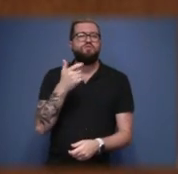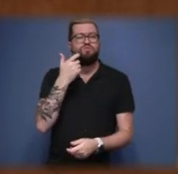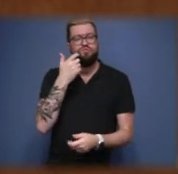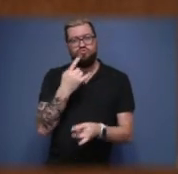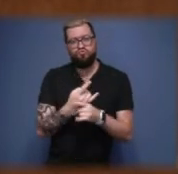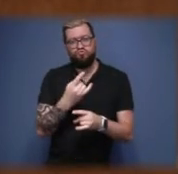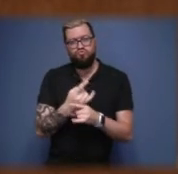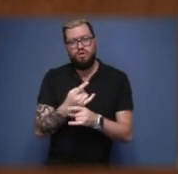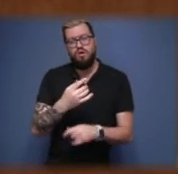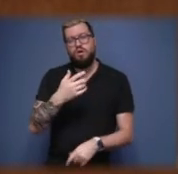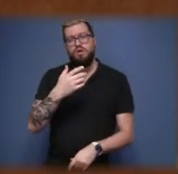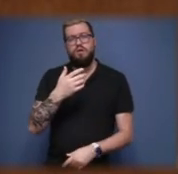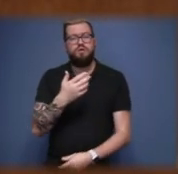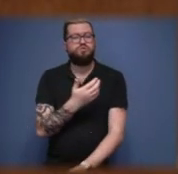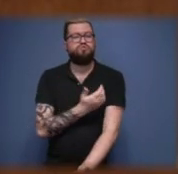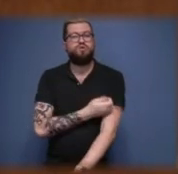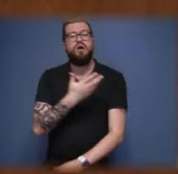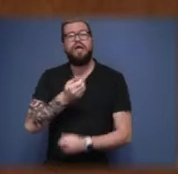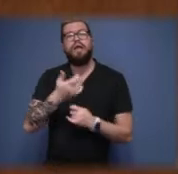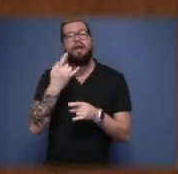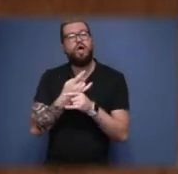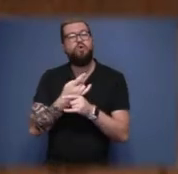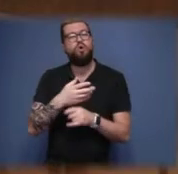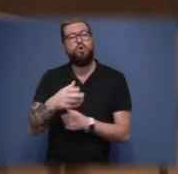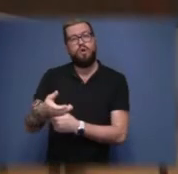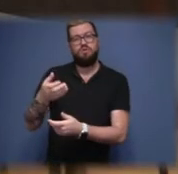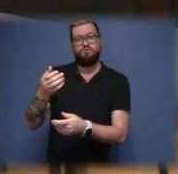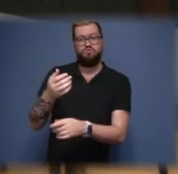Day, which is April 27th.